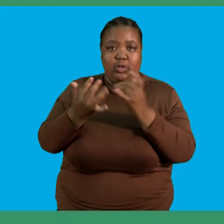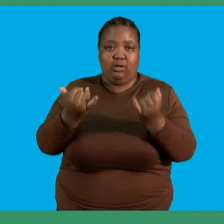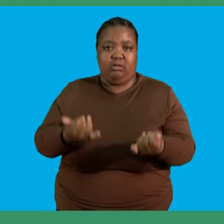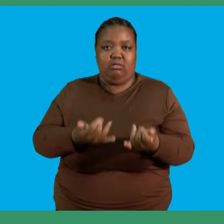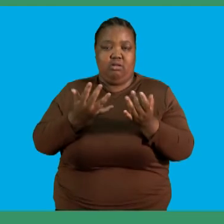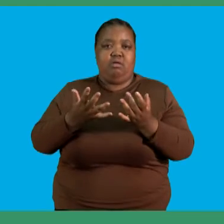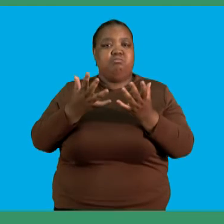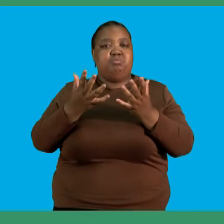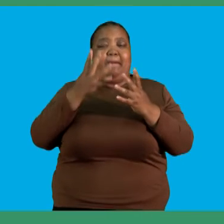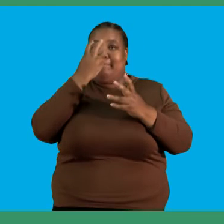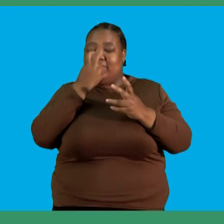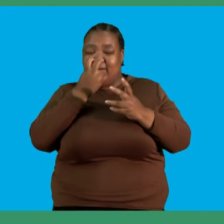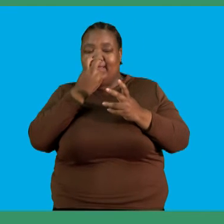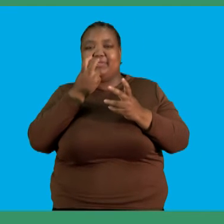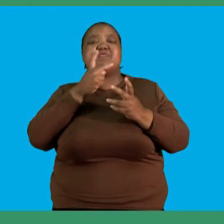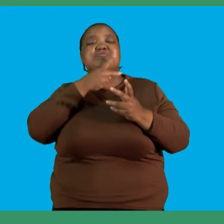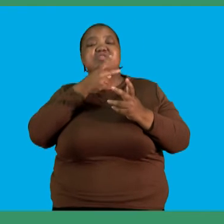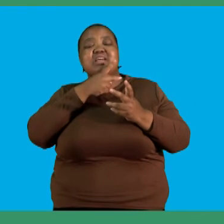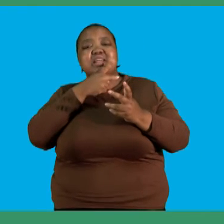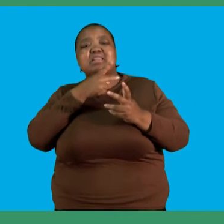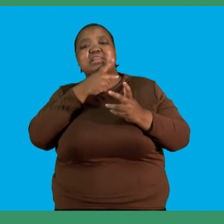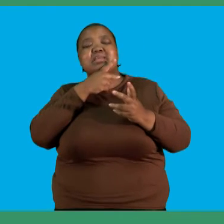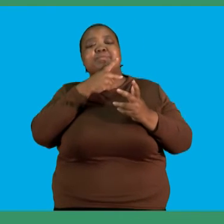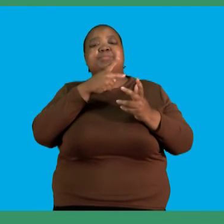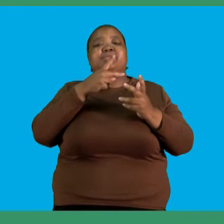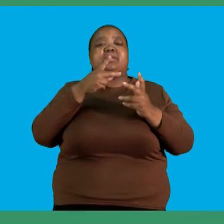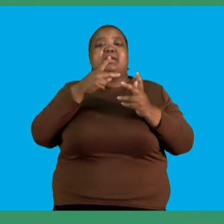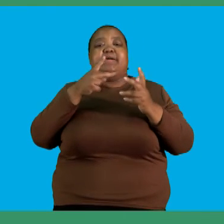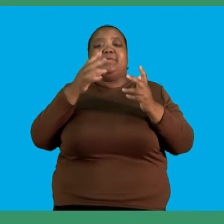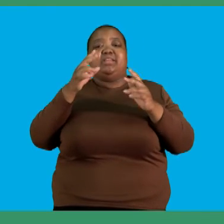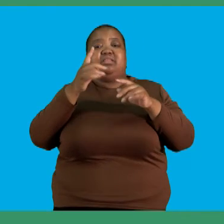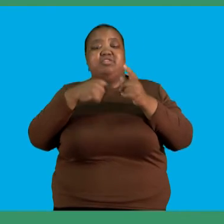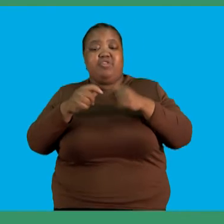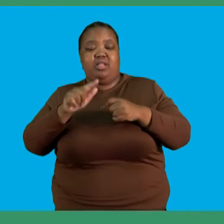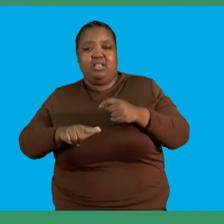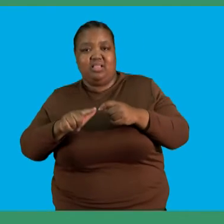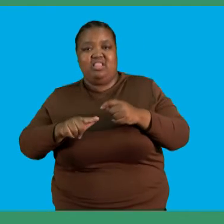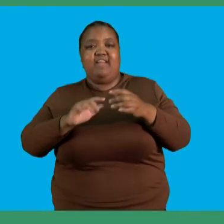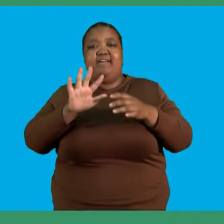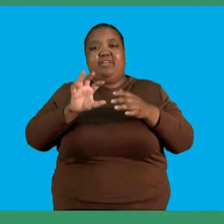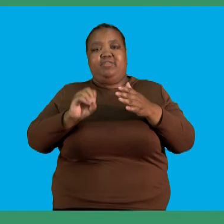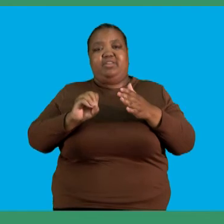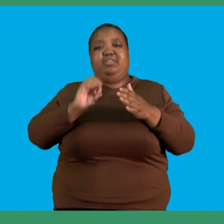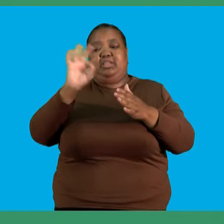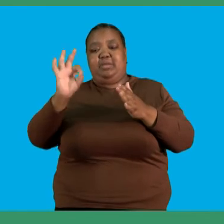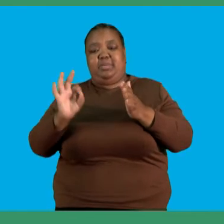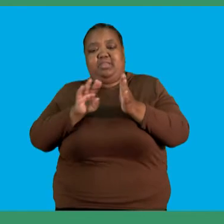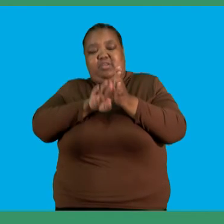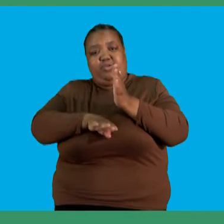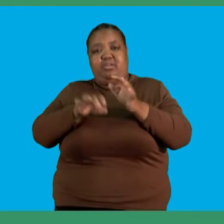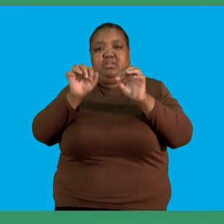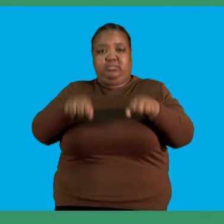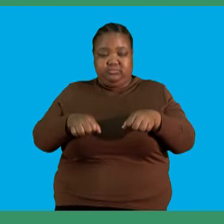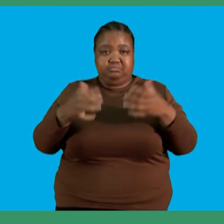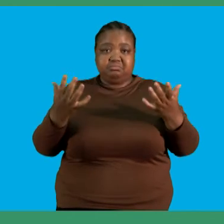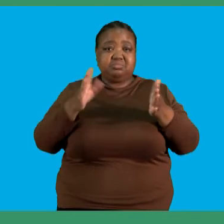core message, which talks to now Black Friday sale and maybe the 50% off over there. Then the